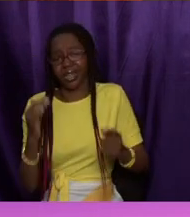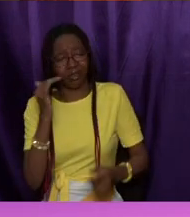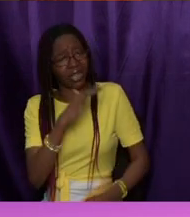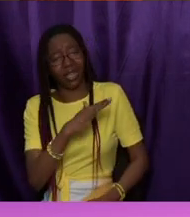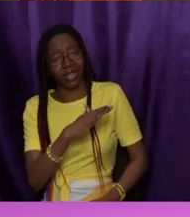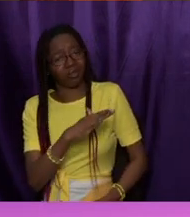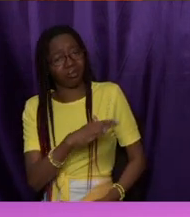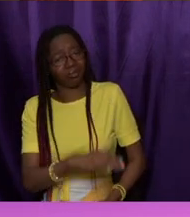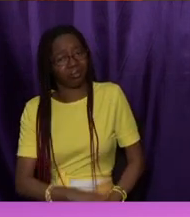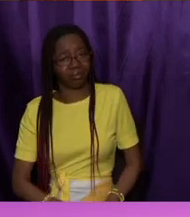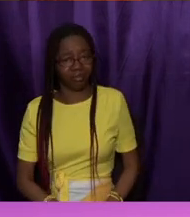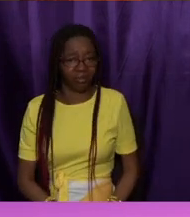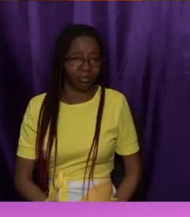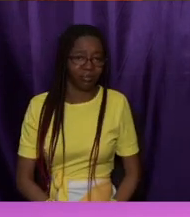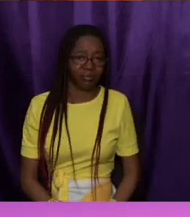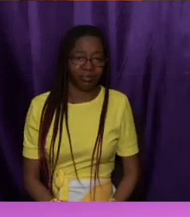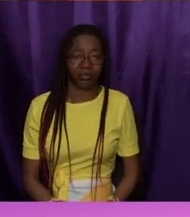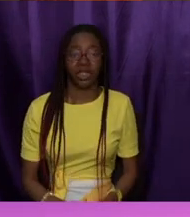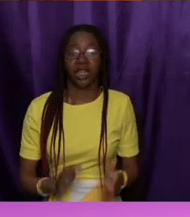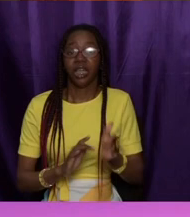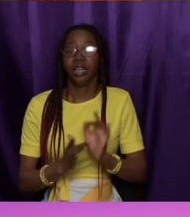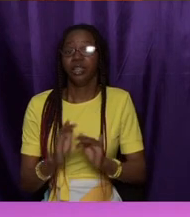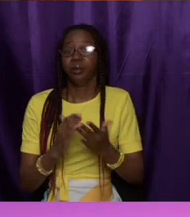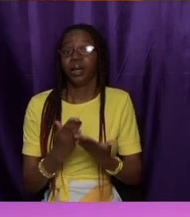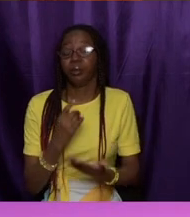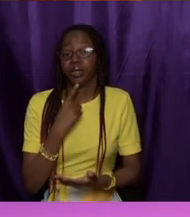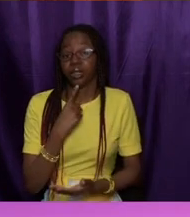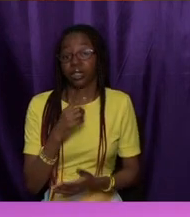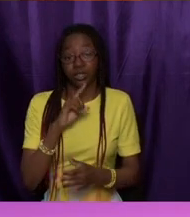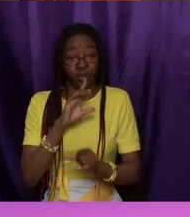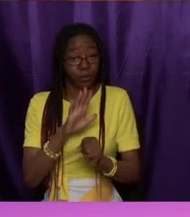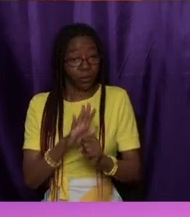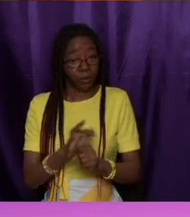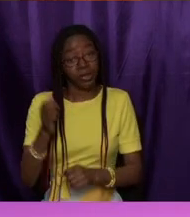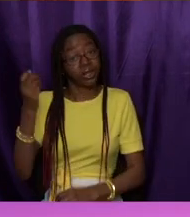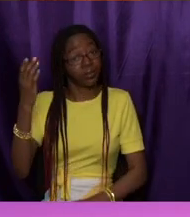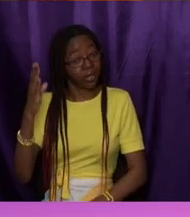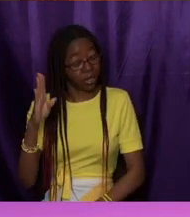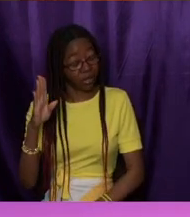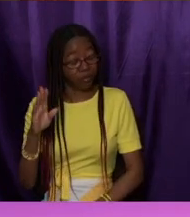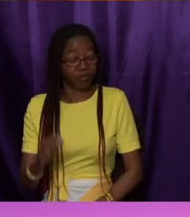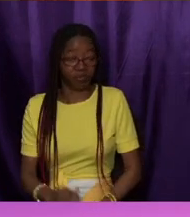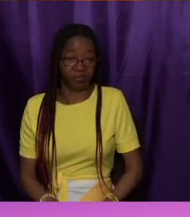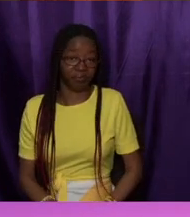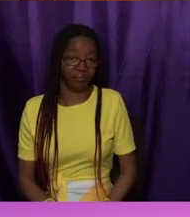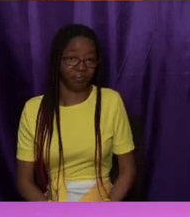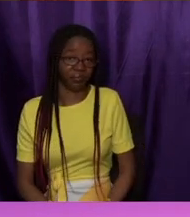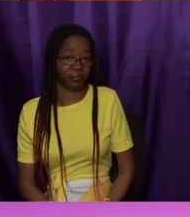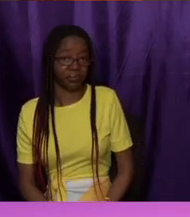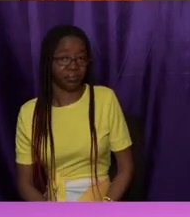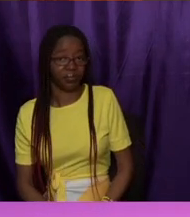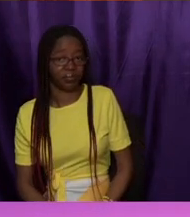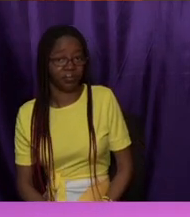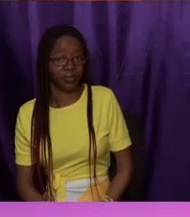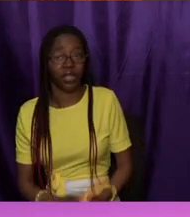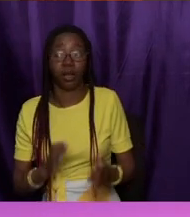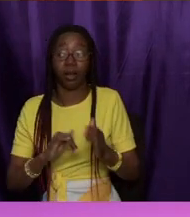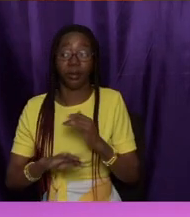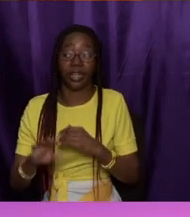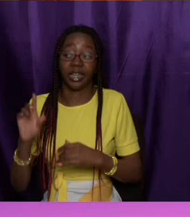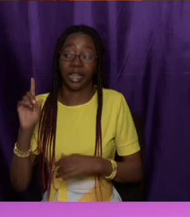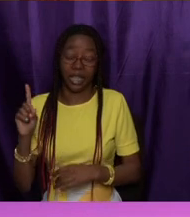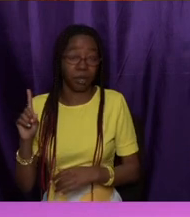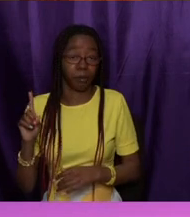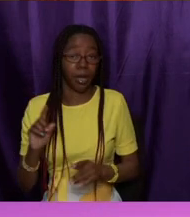lie. The Bible says, for the promises of God are in him,